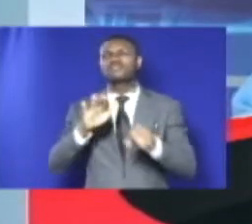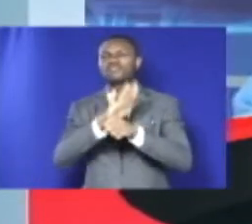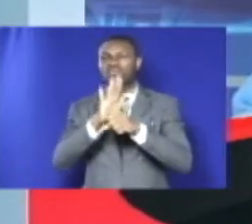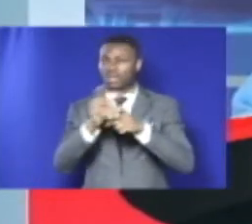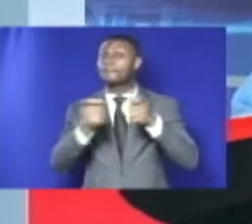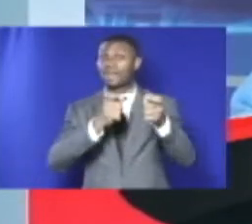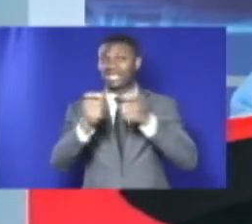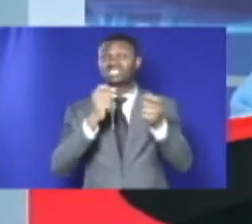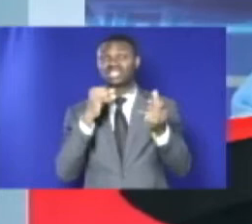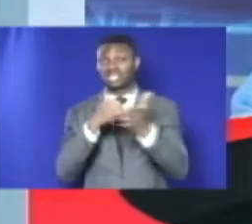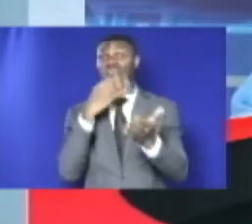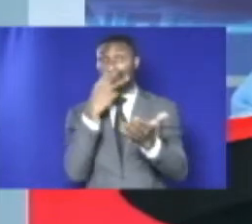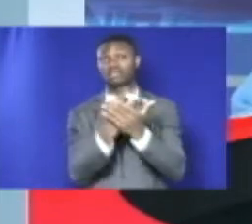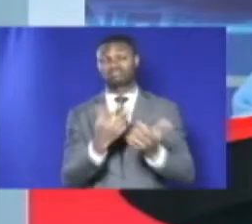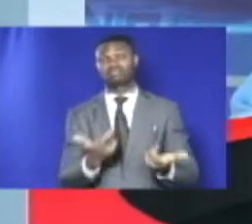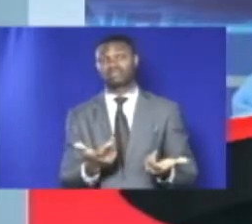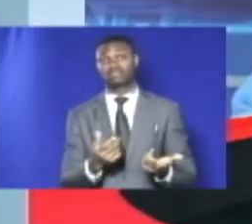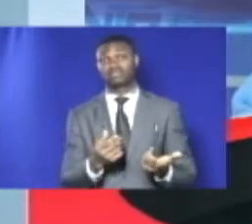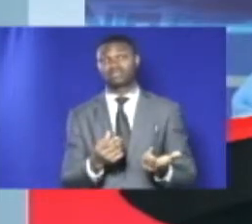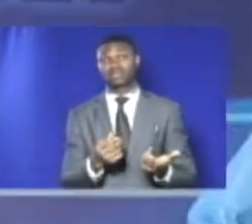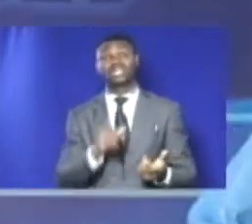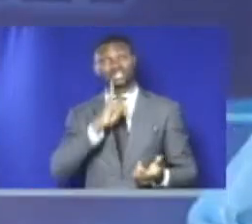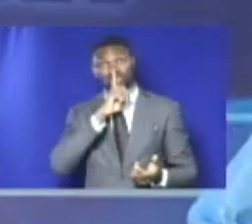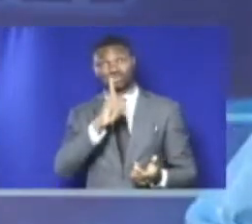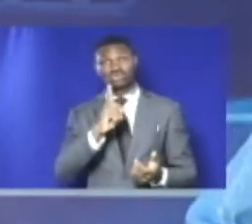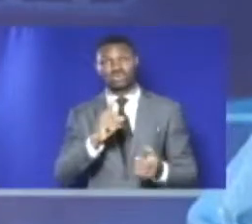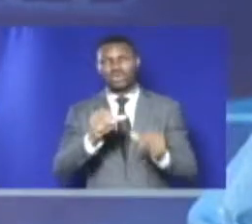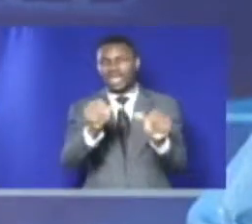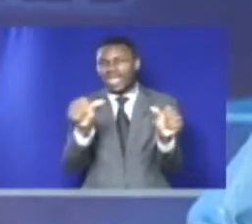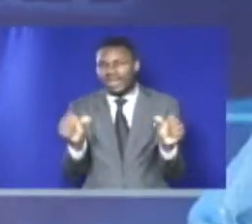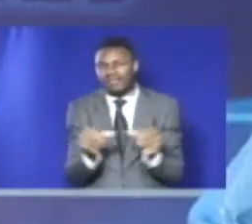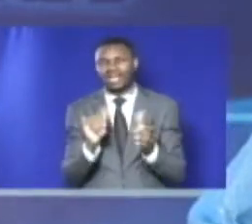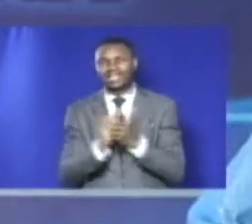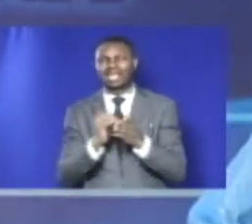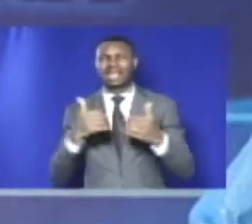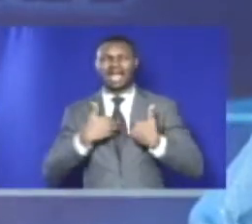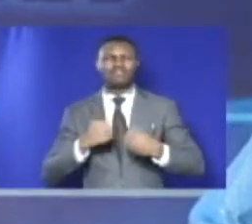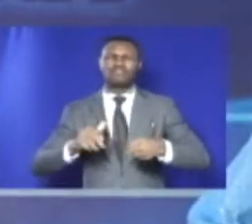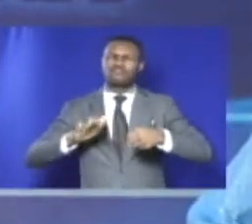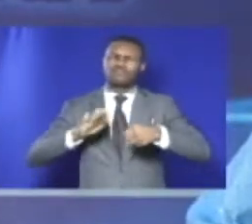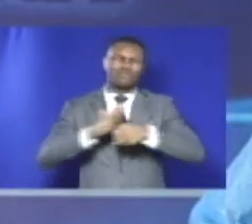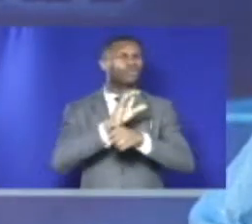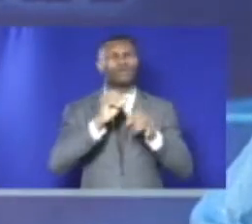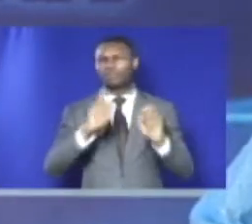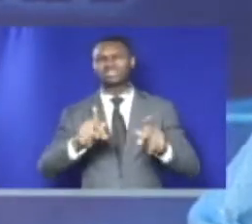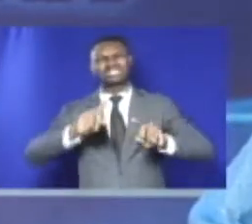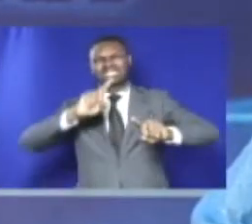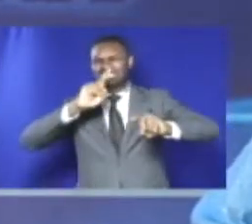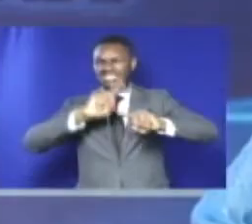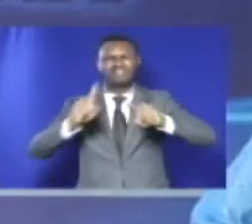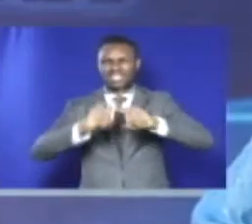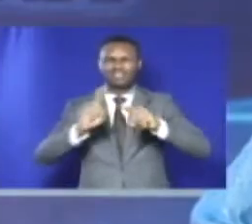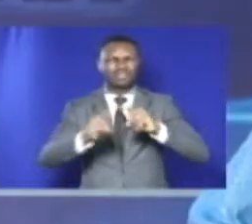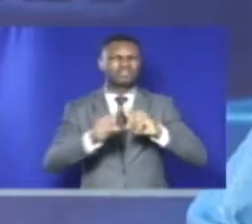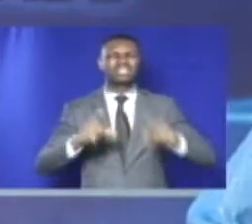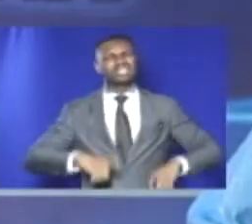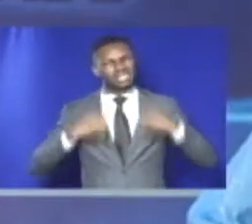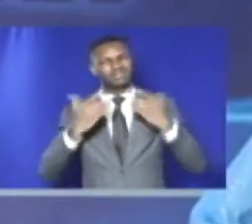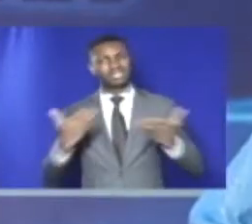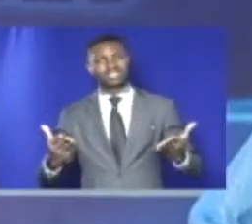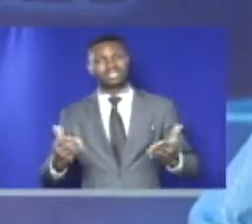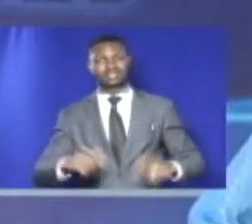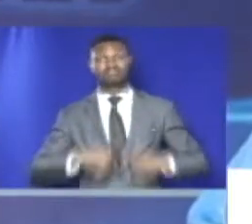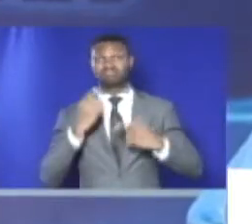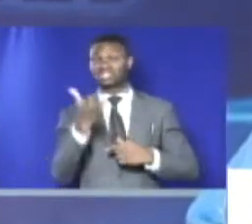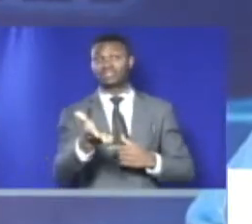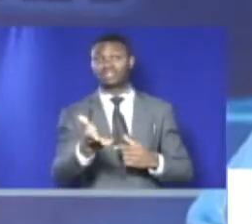managing it. It is a resourceful area that is full of all kinds of biodiversity, but the